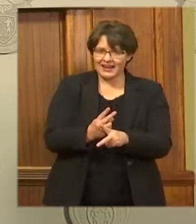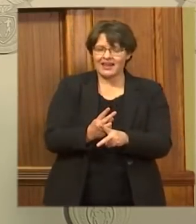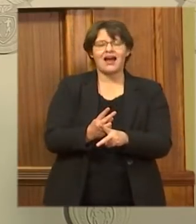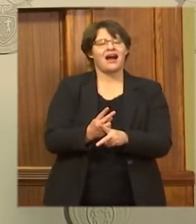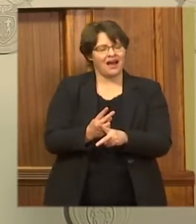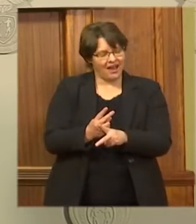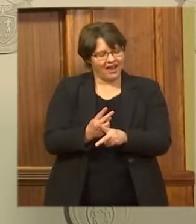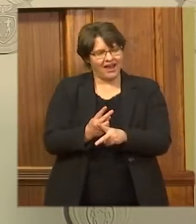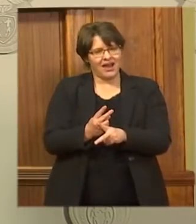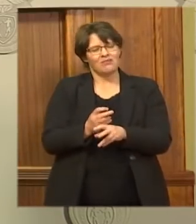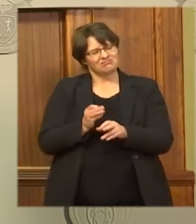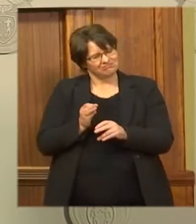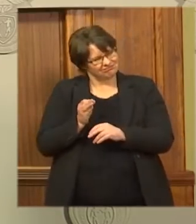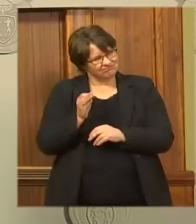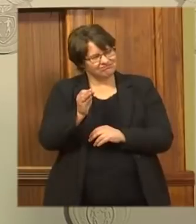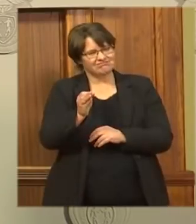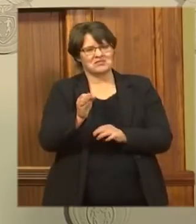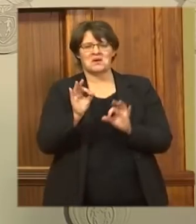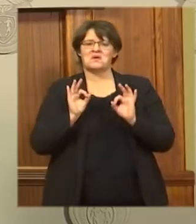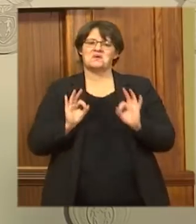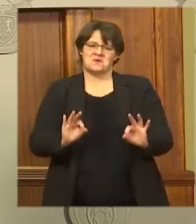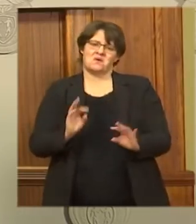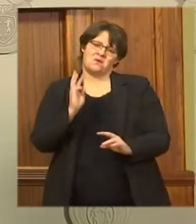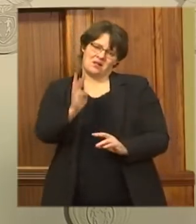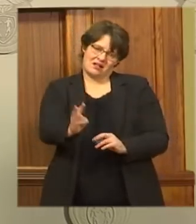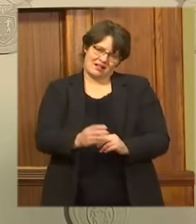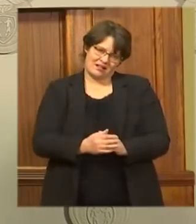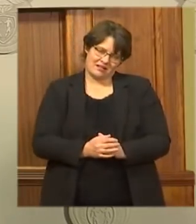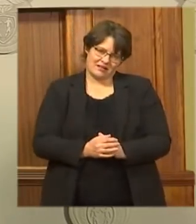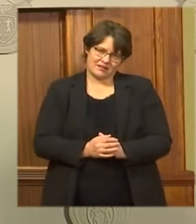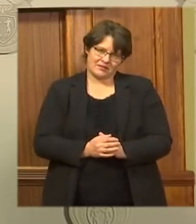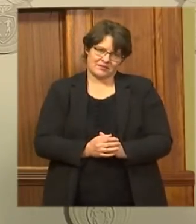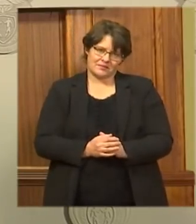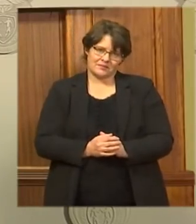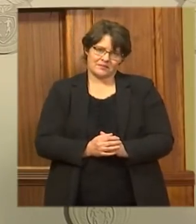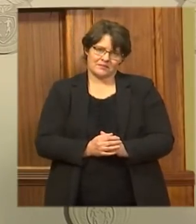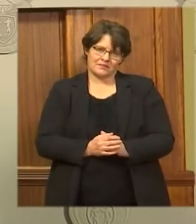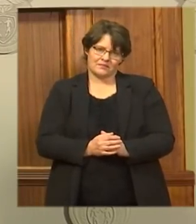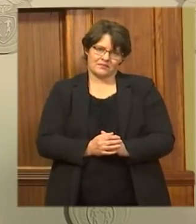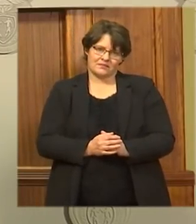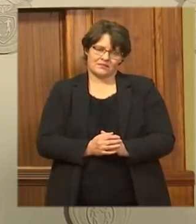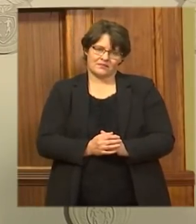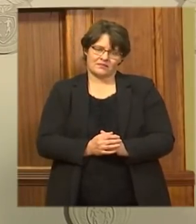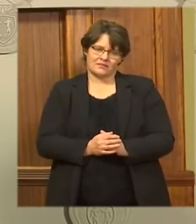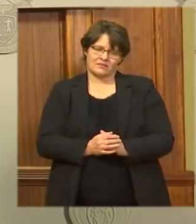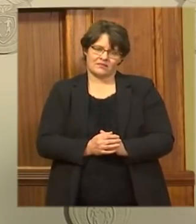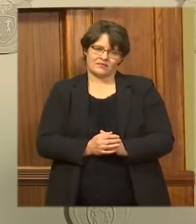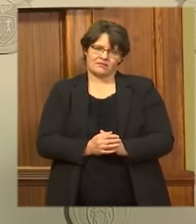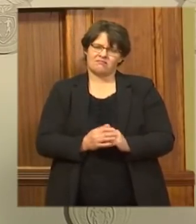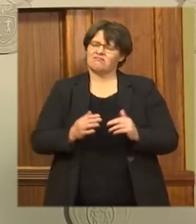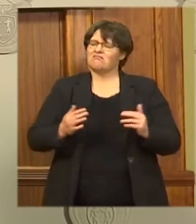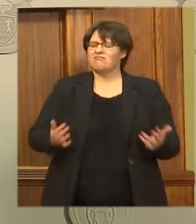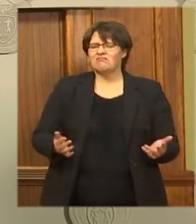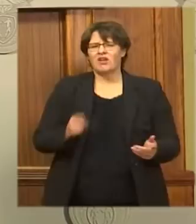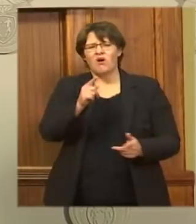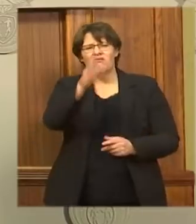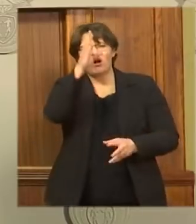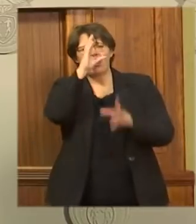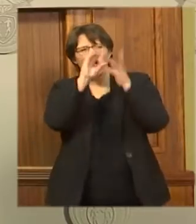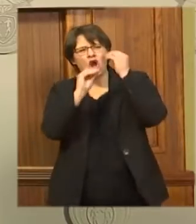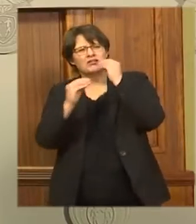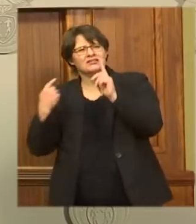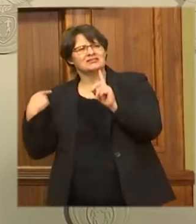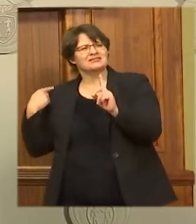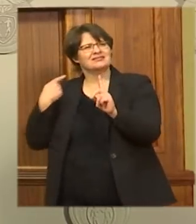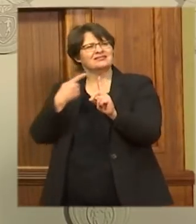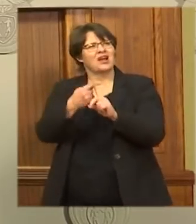be long and considerable. But if there is anything that we have learned in the last